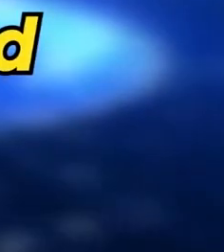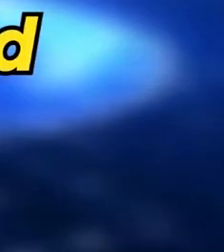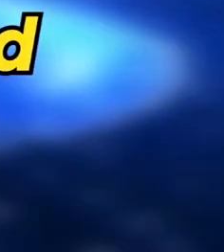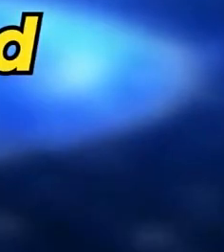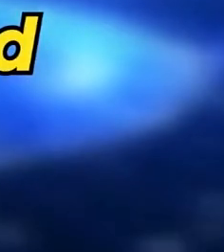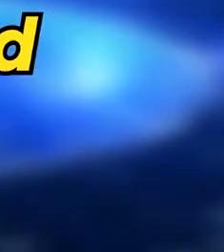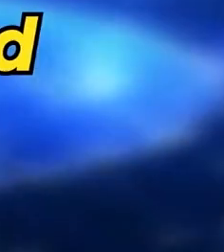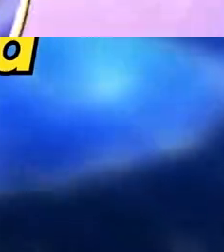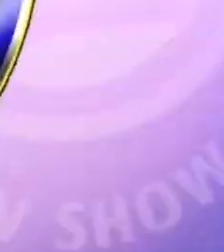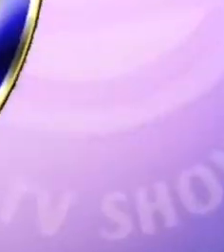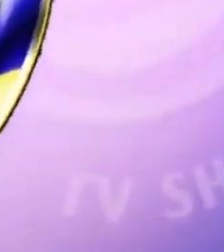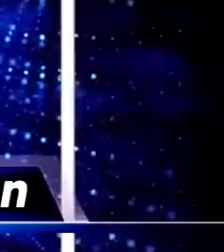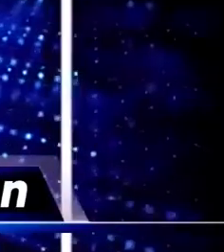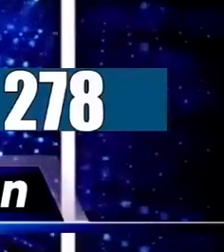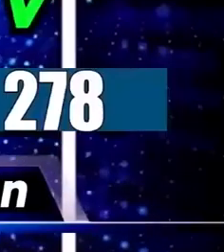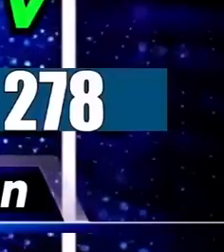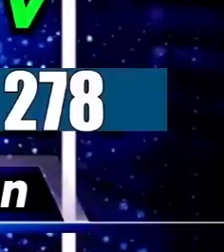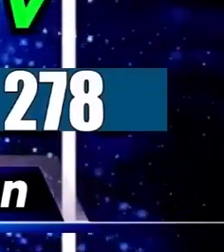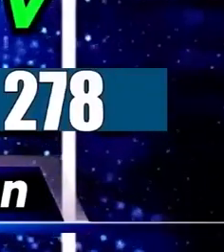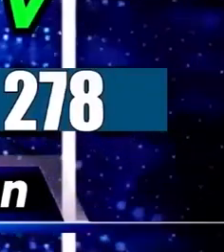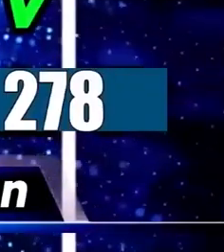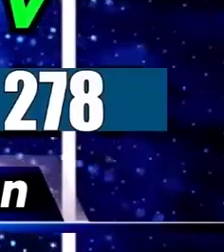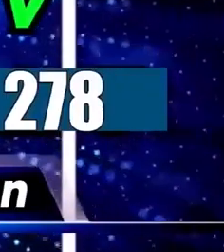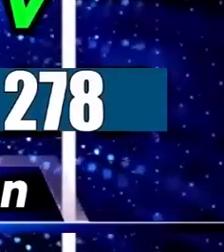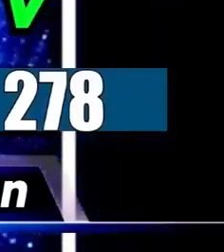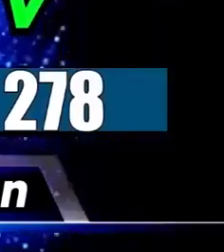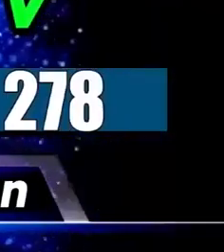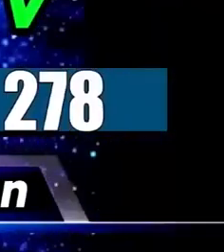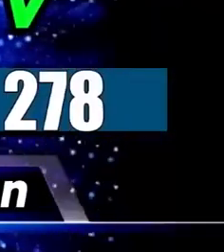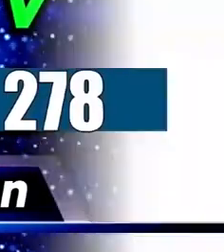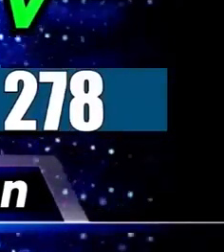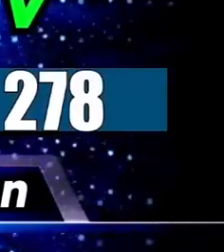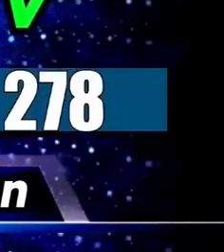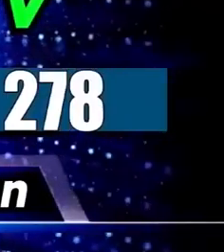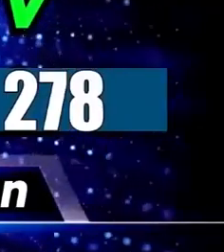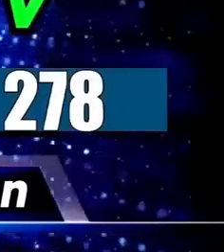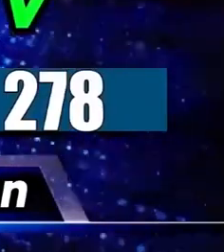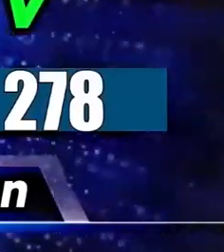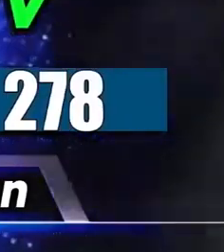more. The Helping Hand TV Show, showing this Saturday at 6 p.m. on GTV.